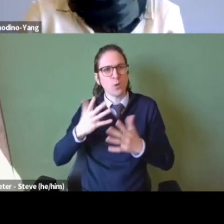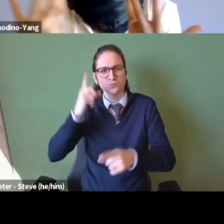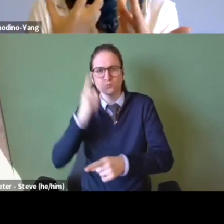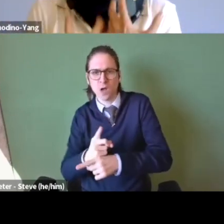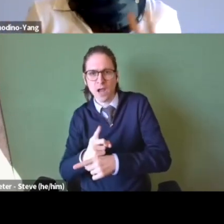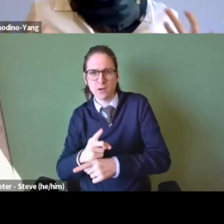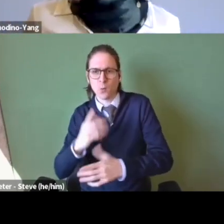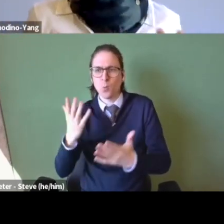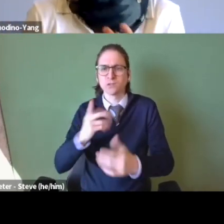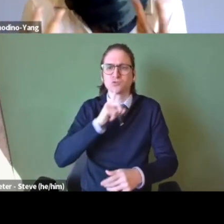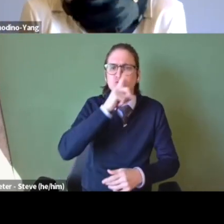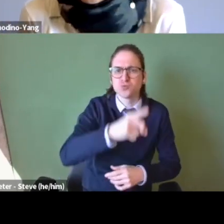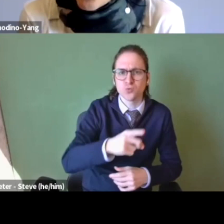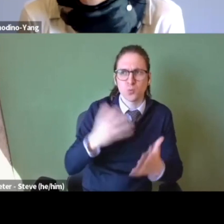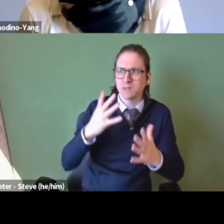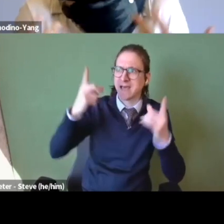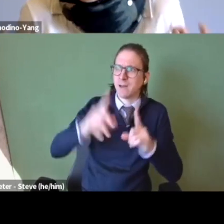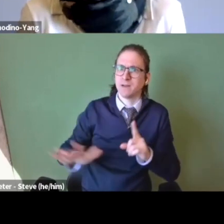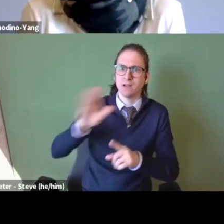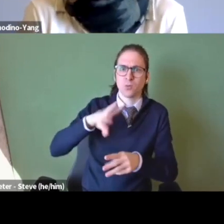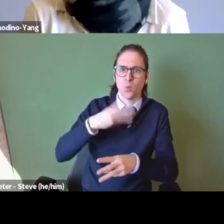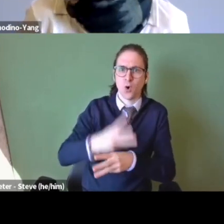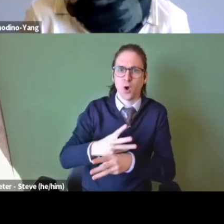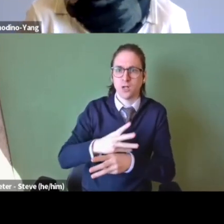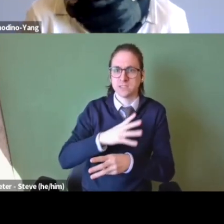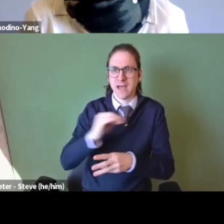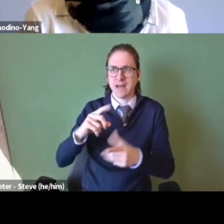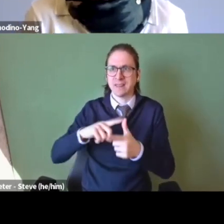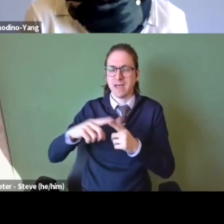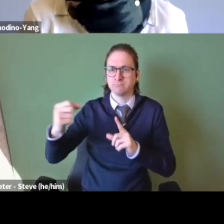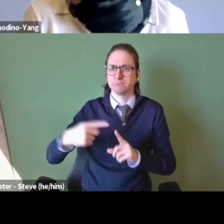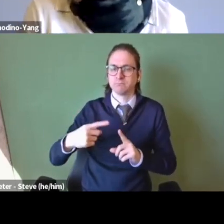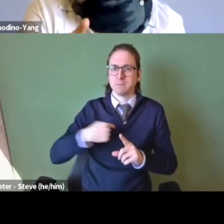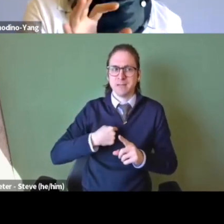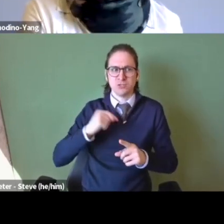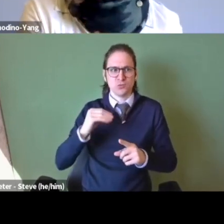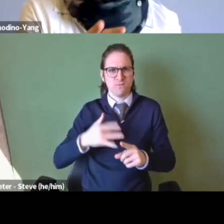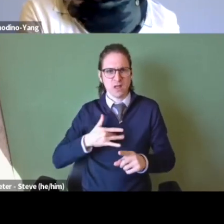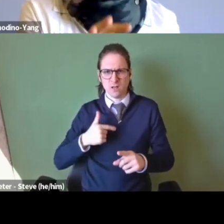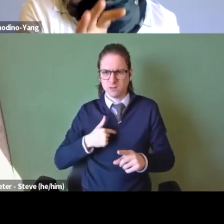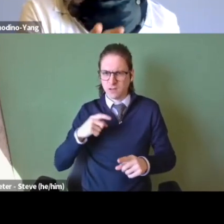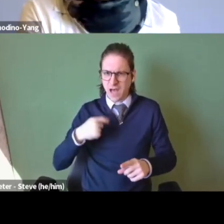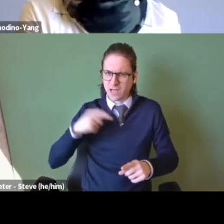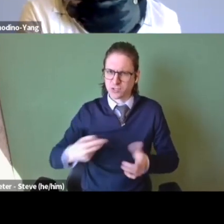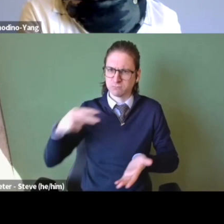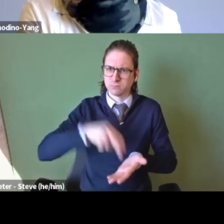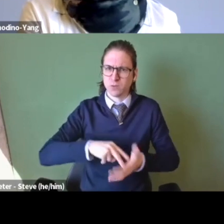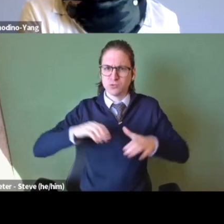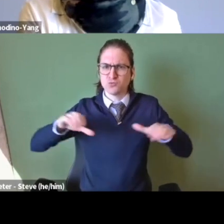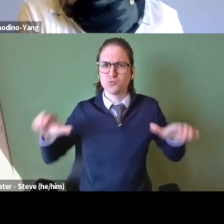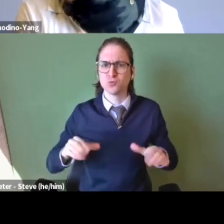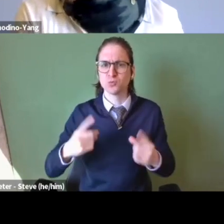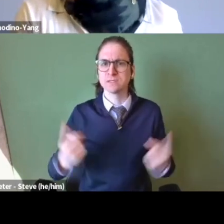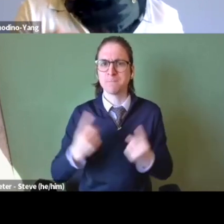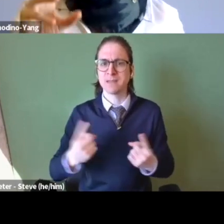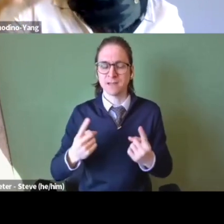that means for what you should do or appreciate differently potentially, which you'll see an example of that in a